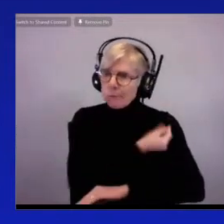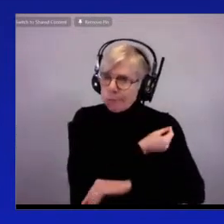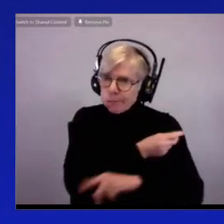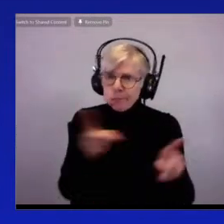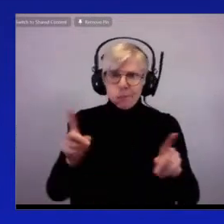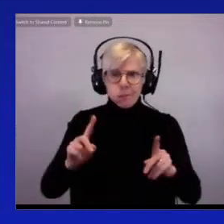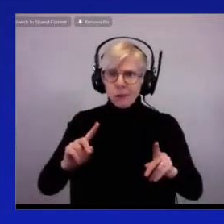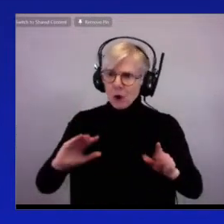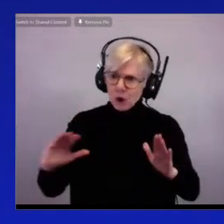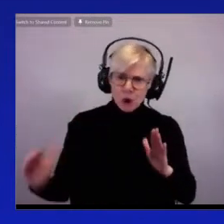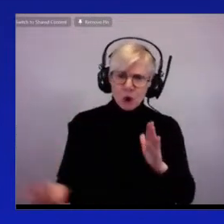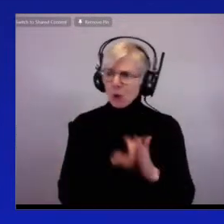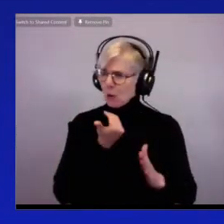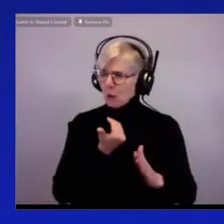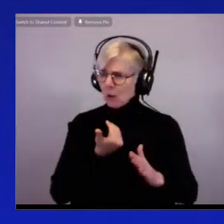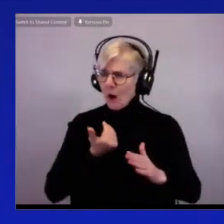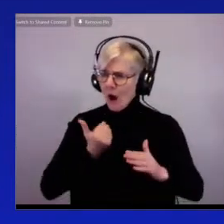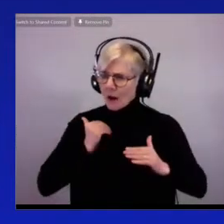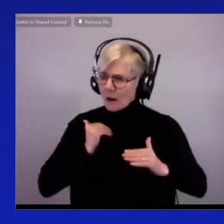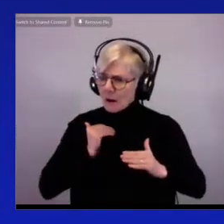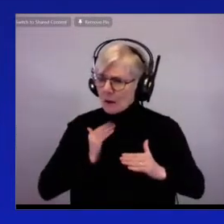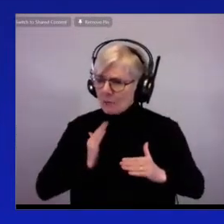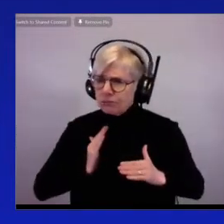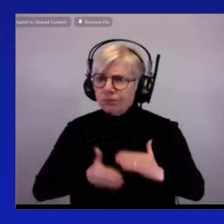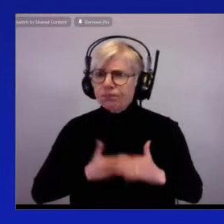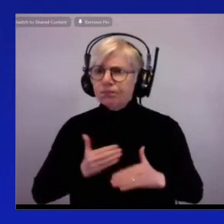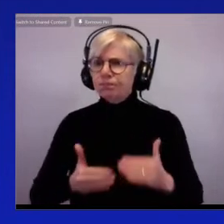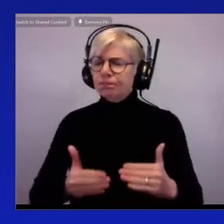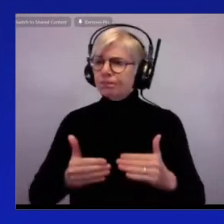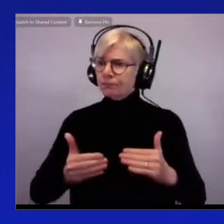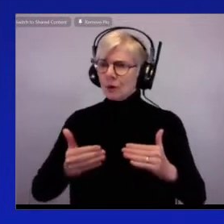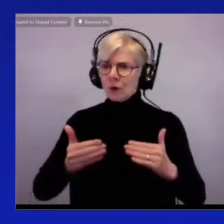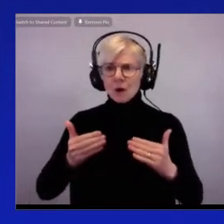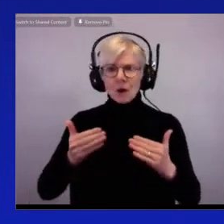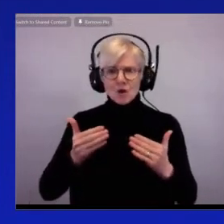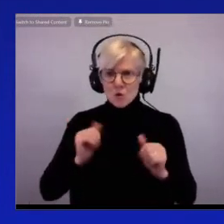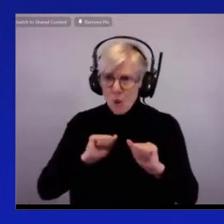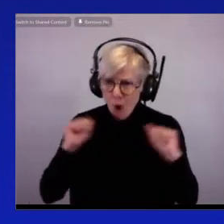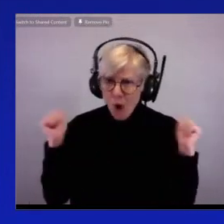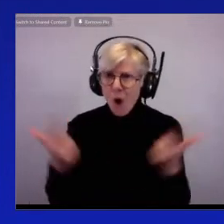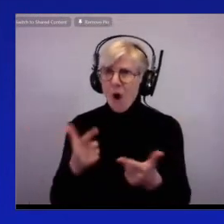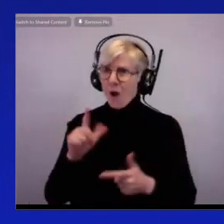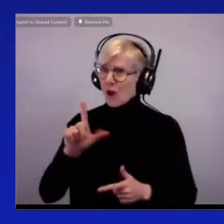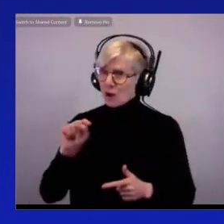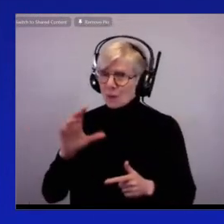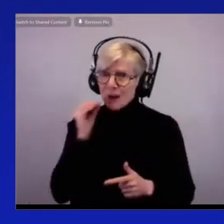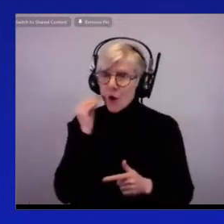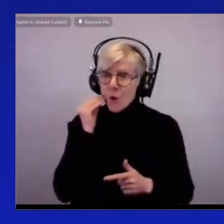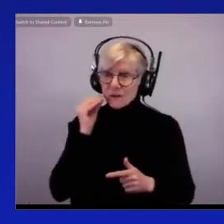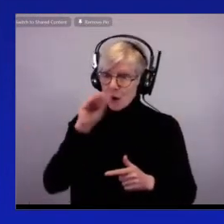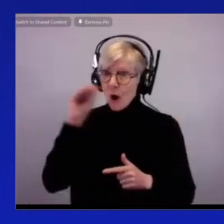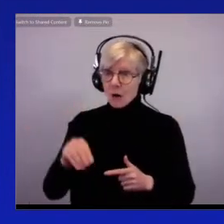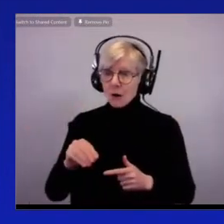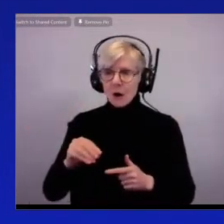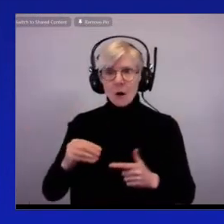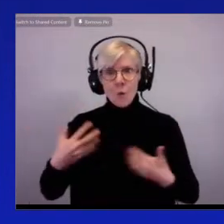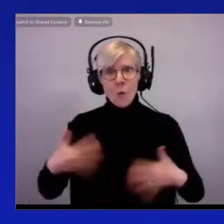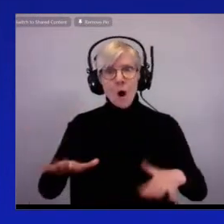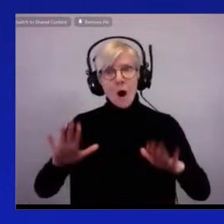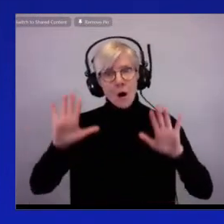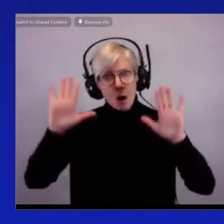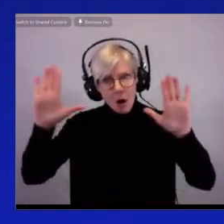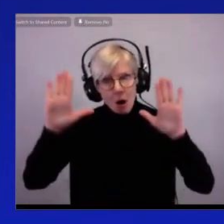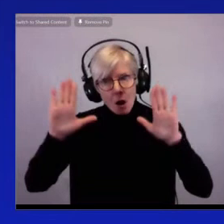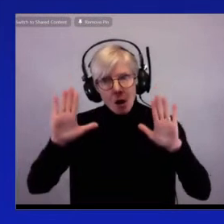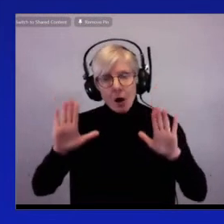vaccination delivery model and complete all of the first doses in our long-term care homes. This was the most that could be done based on the number of